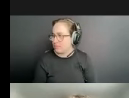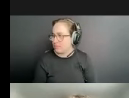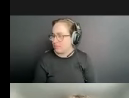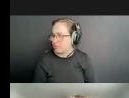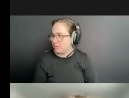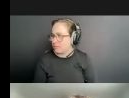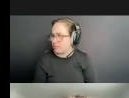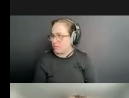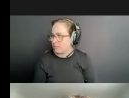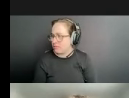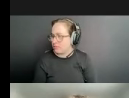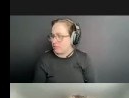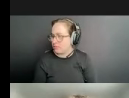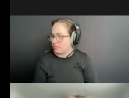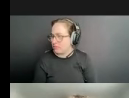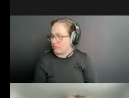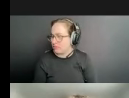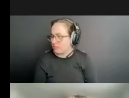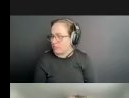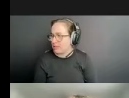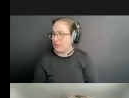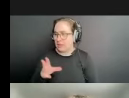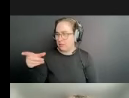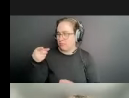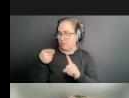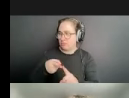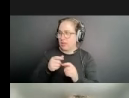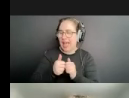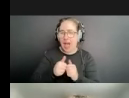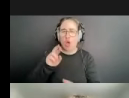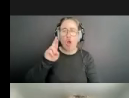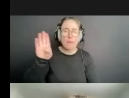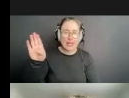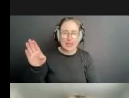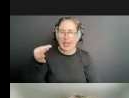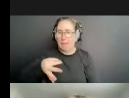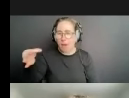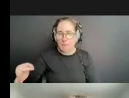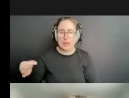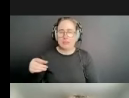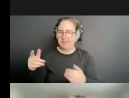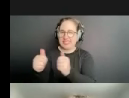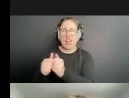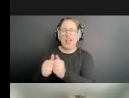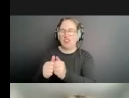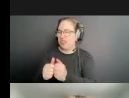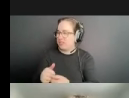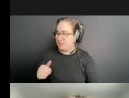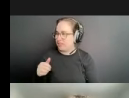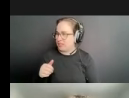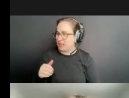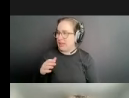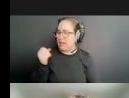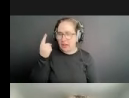It's meaningful for the fact that it just shows how R&B and hip-hop all went together. Now, like I said, I shot the